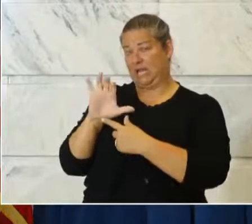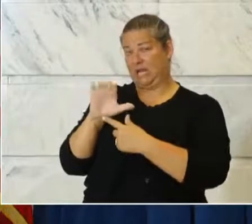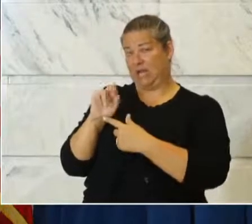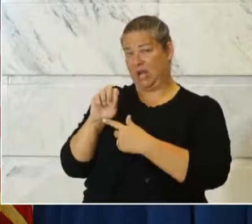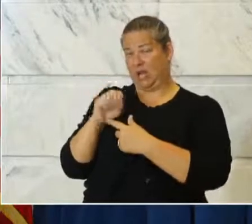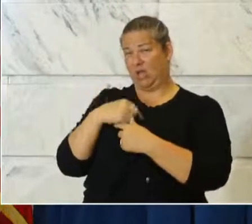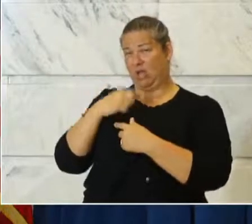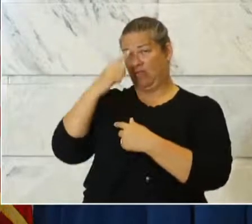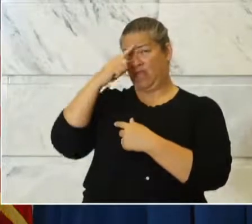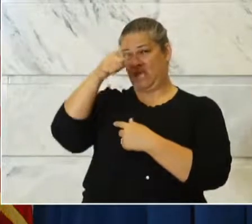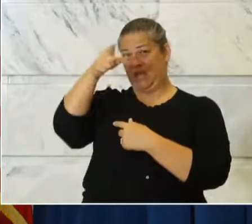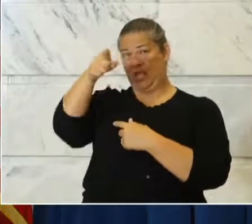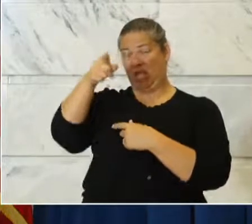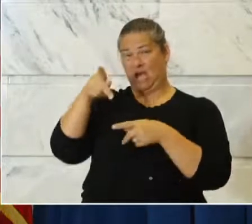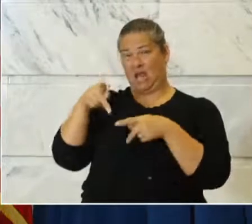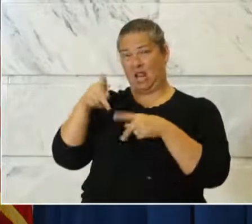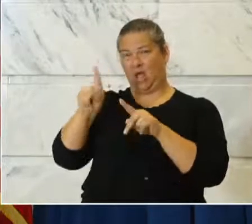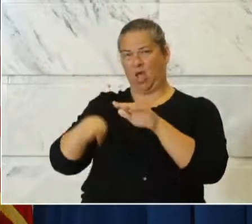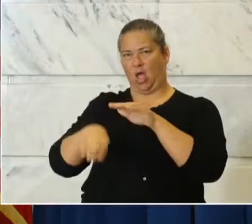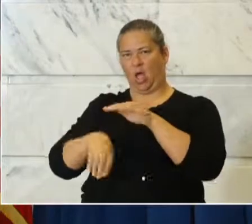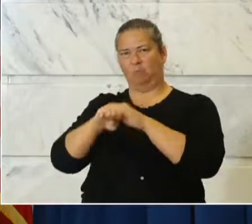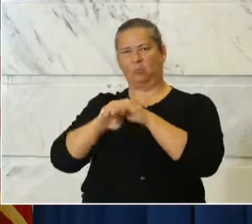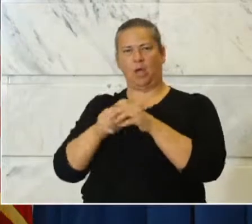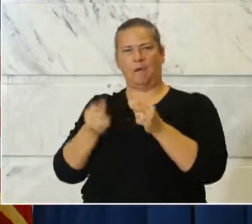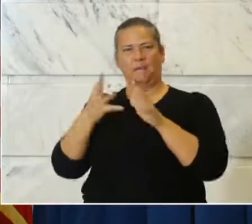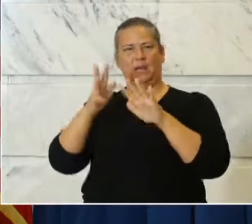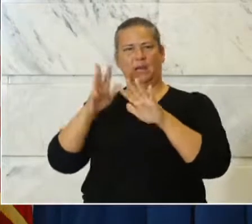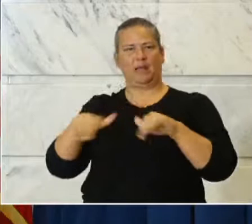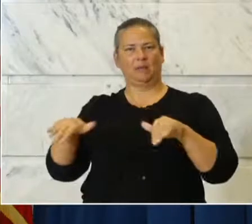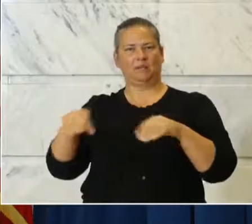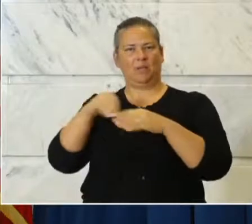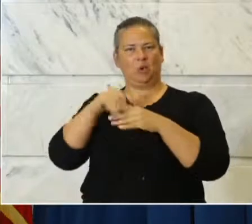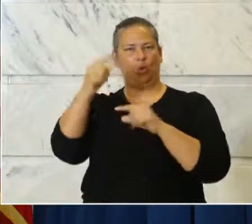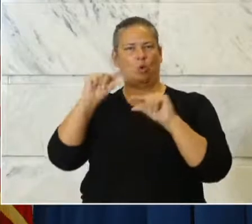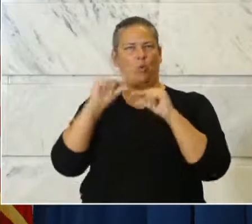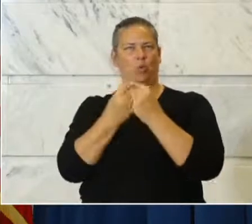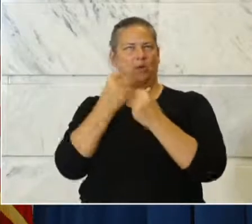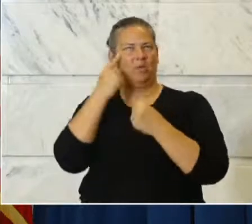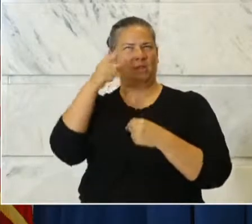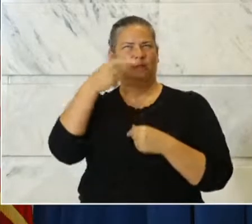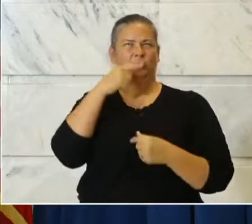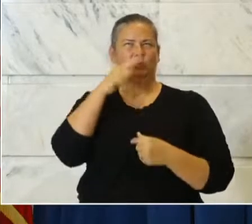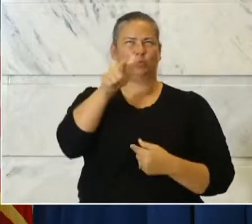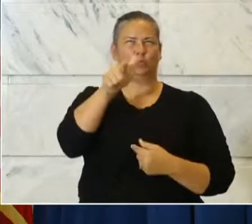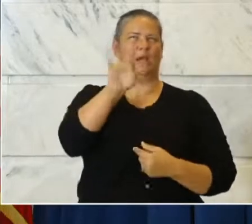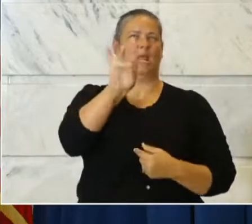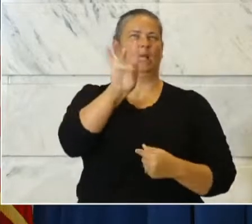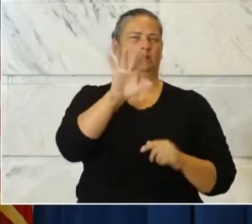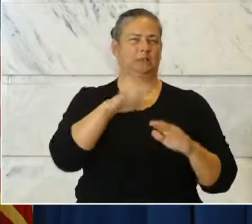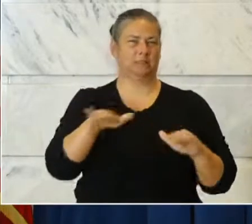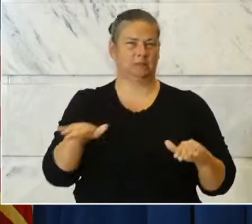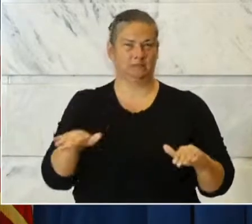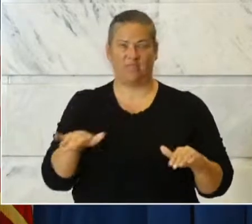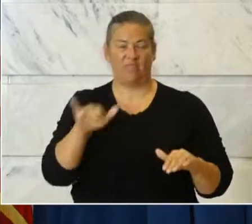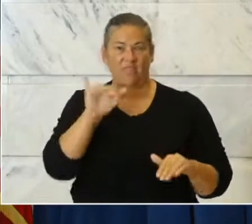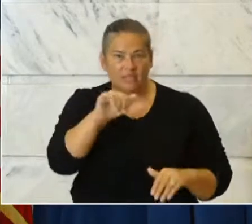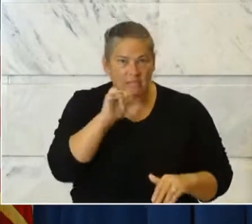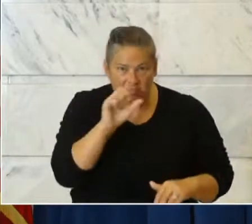that was involved to give the number of how many kids should be able to be in one group. I think it's 28. That is not